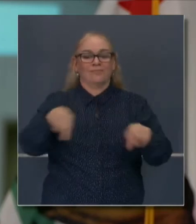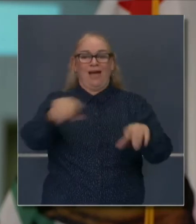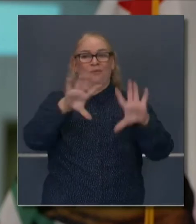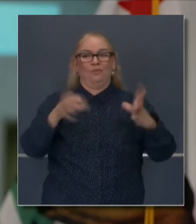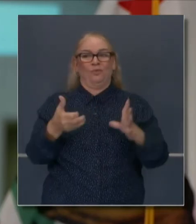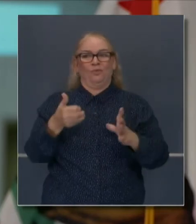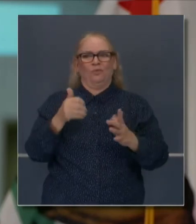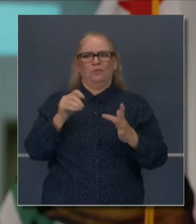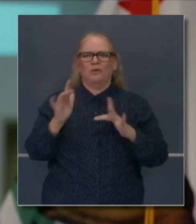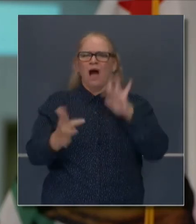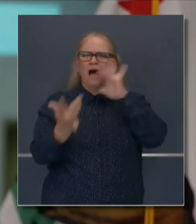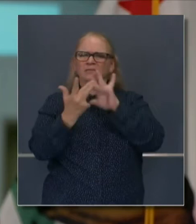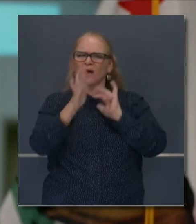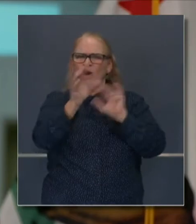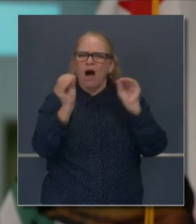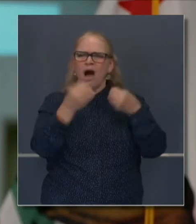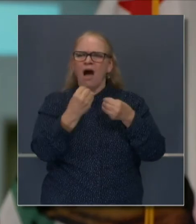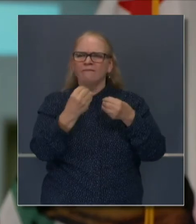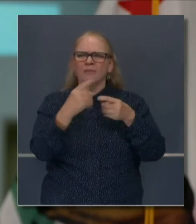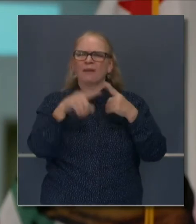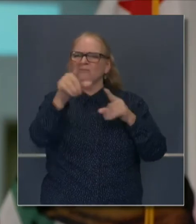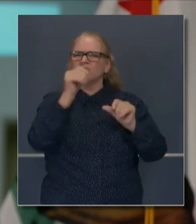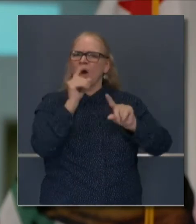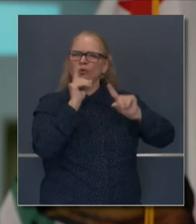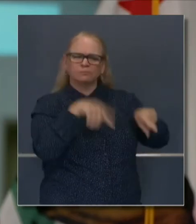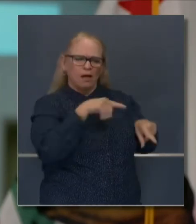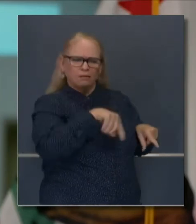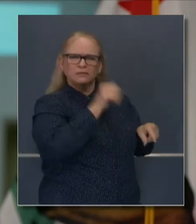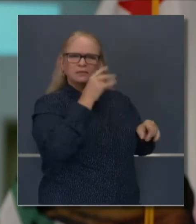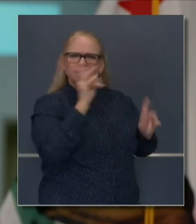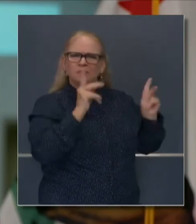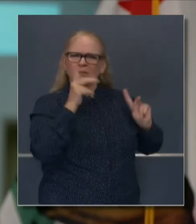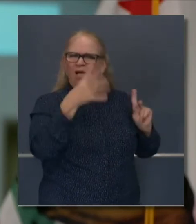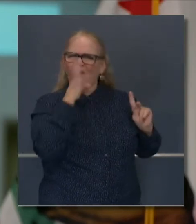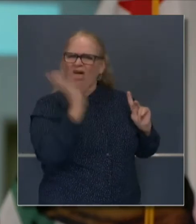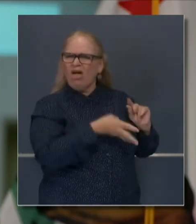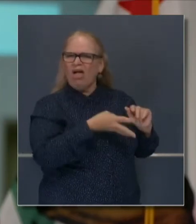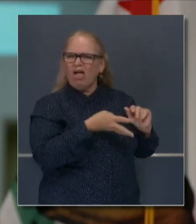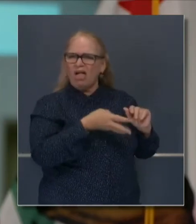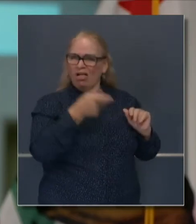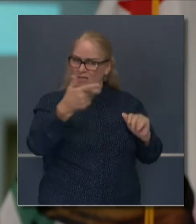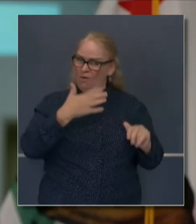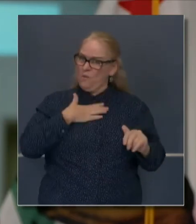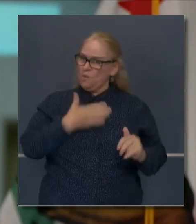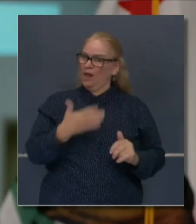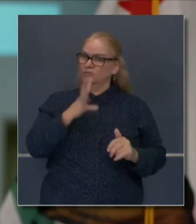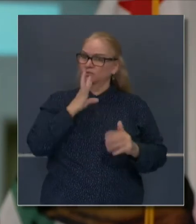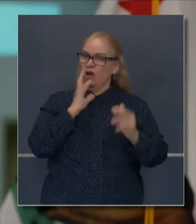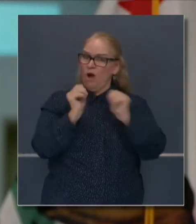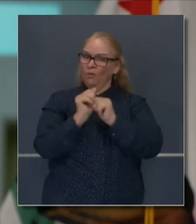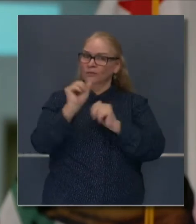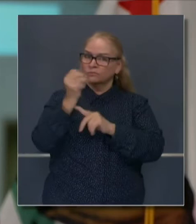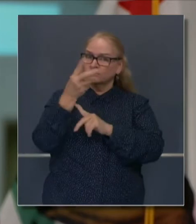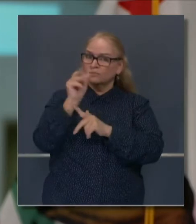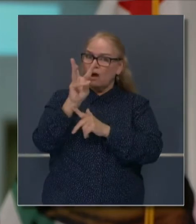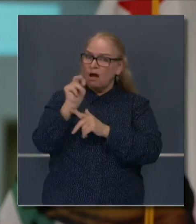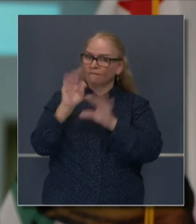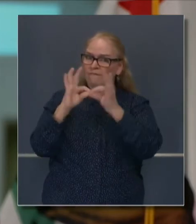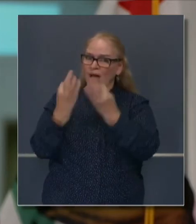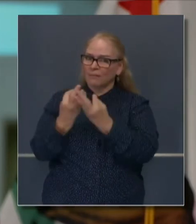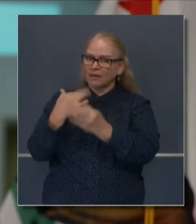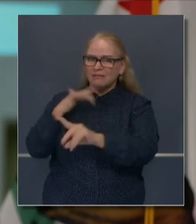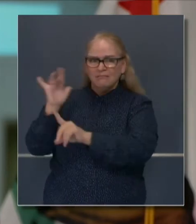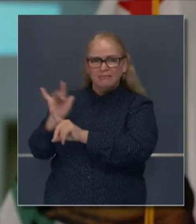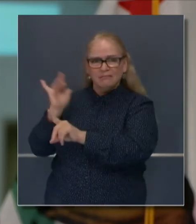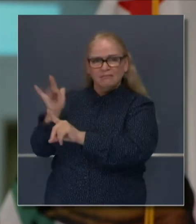no response. Would you be willing to speak with Sean Monterosa's family? Yeah, I'm committed to the broader cause